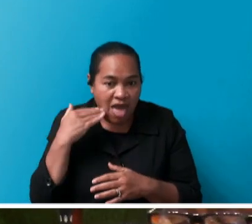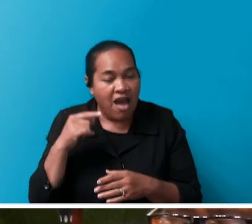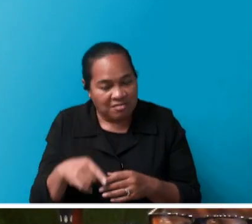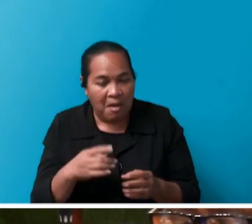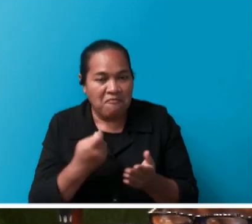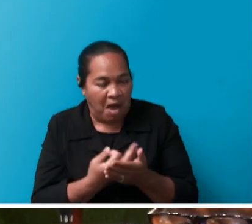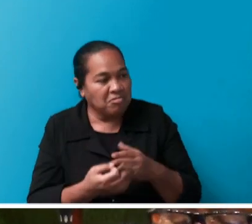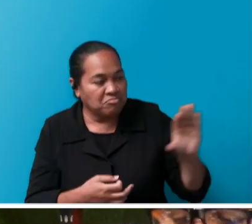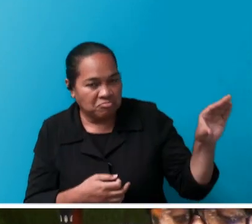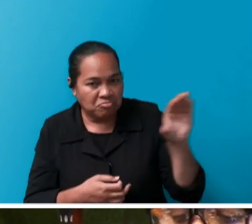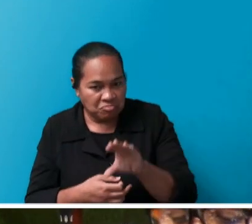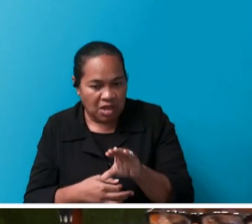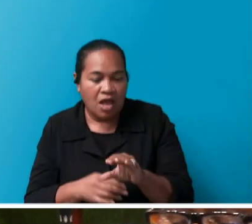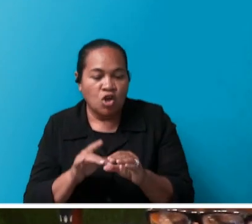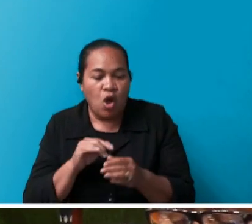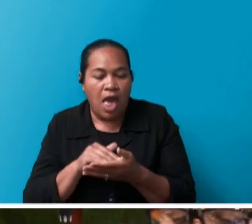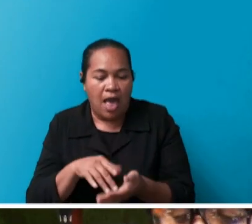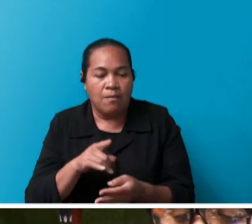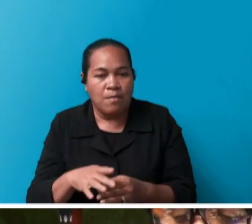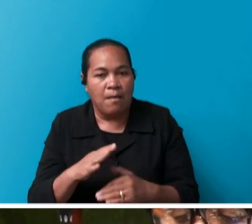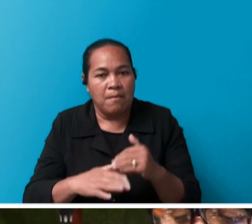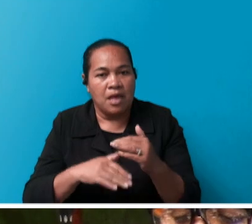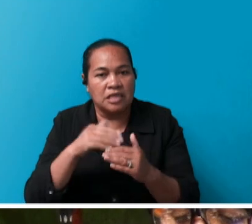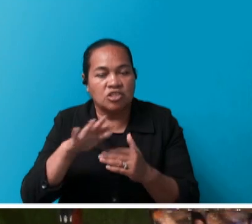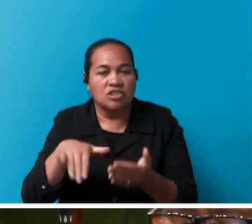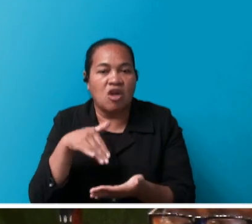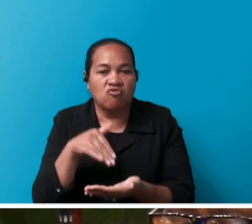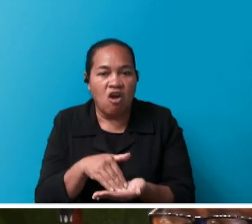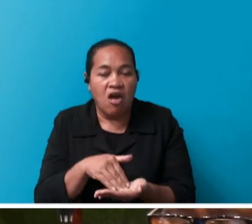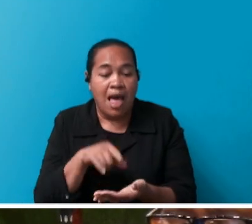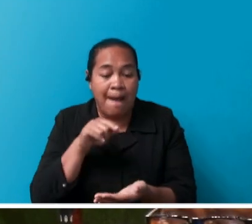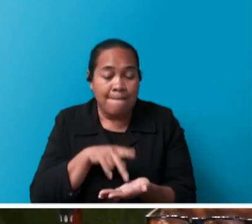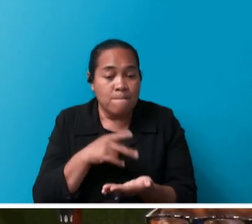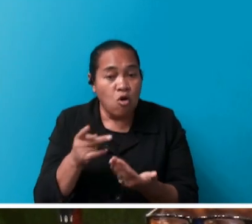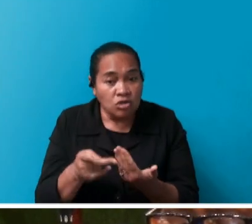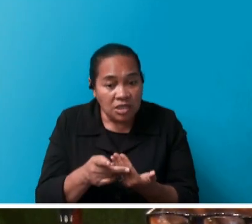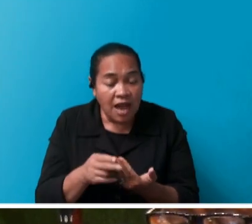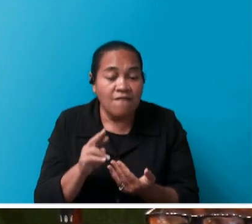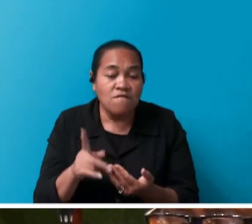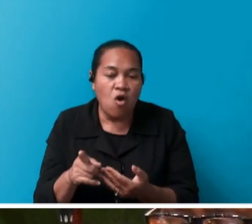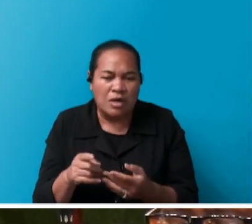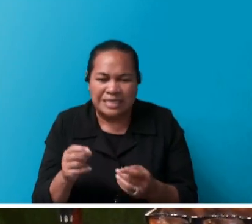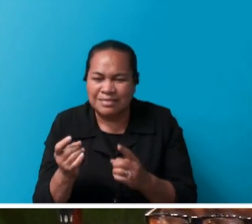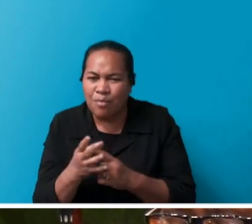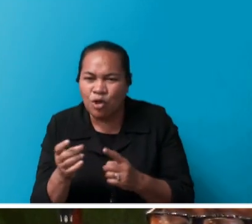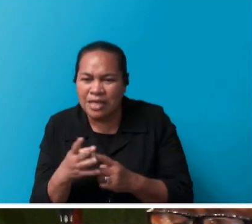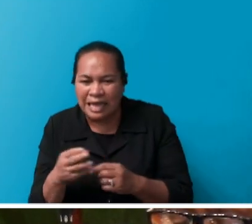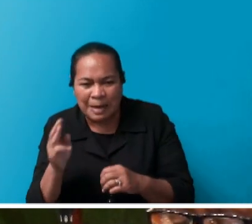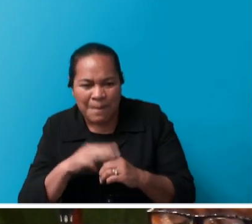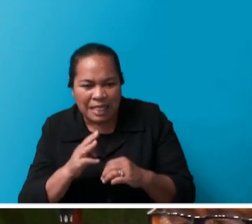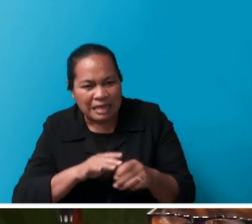in the Central and Western Division. This project will cover necessary maintenance and